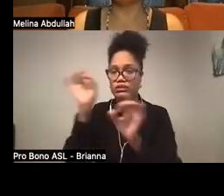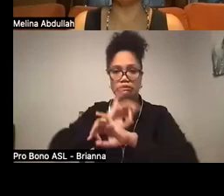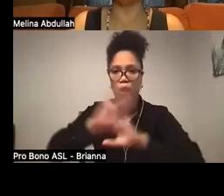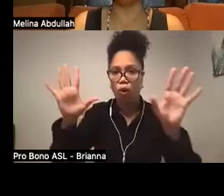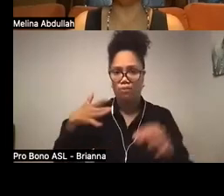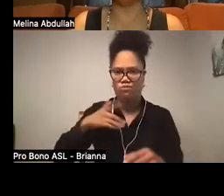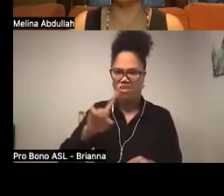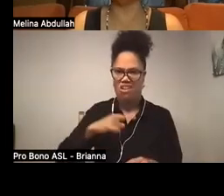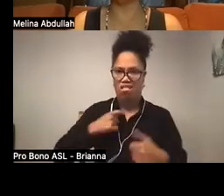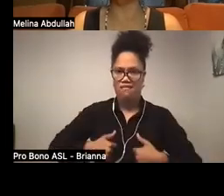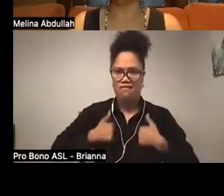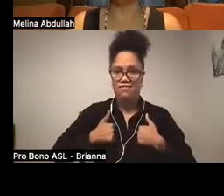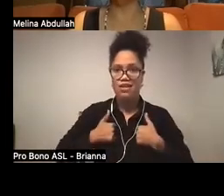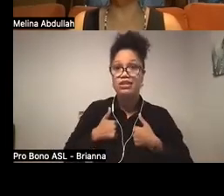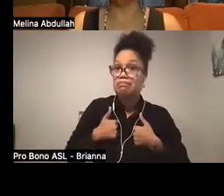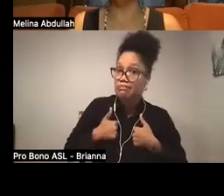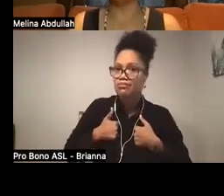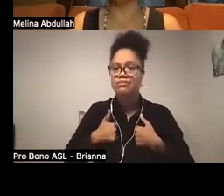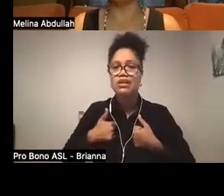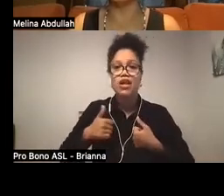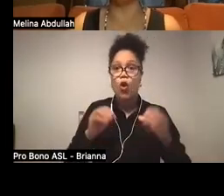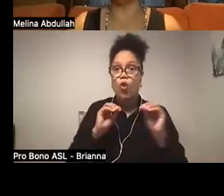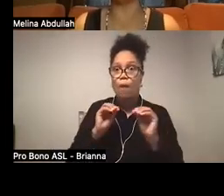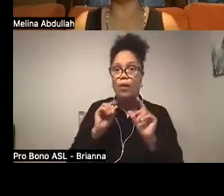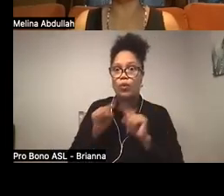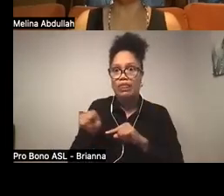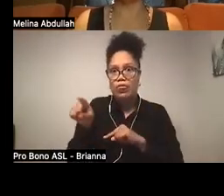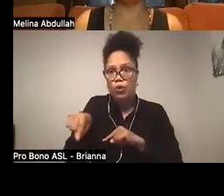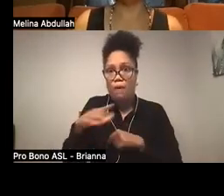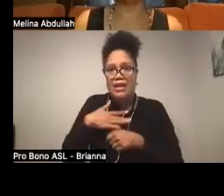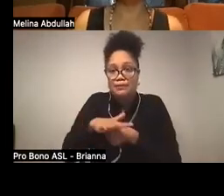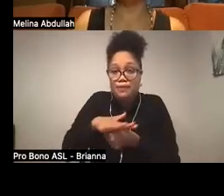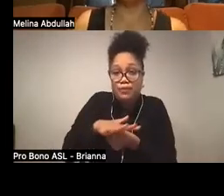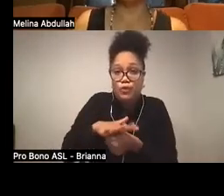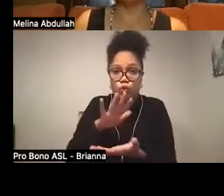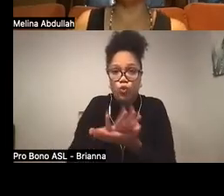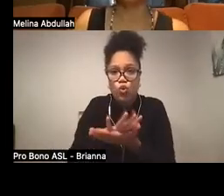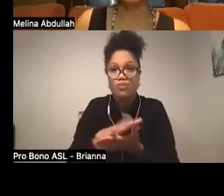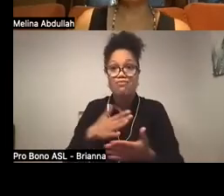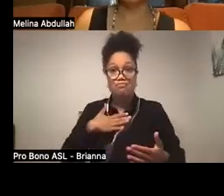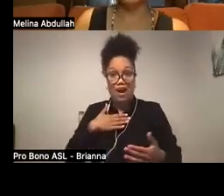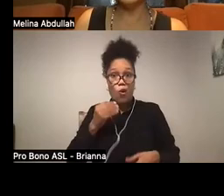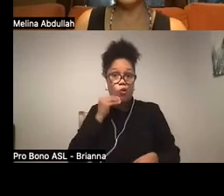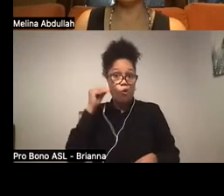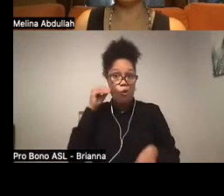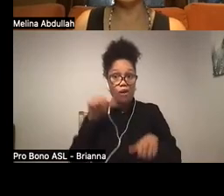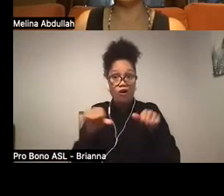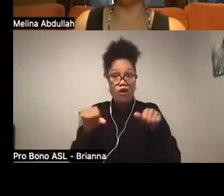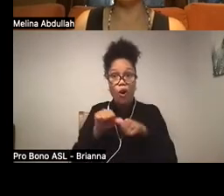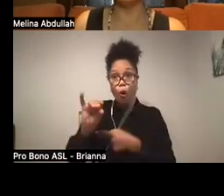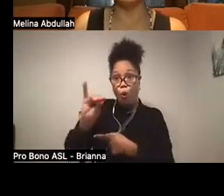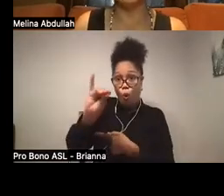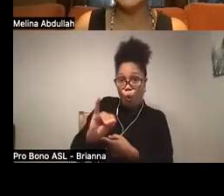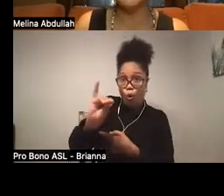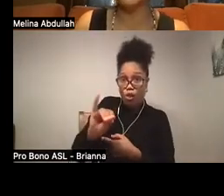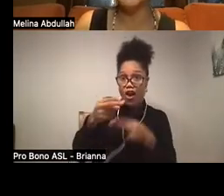that almost nobody went to those schools. So I lived in an area of Oakland, California that we